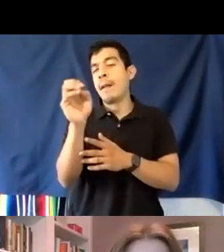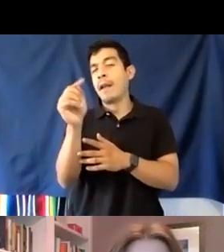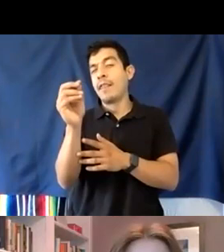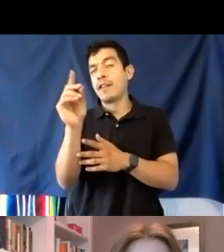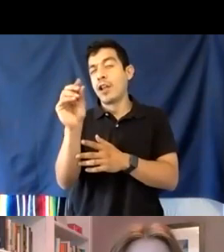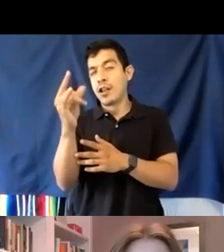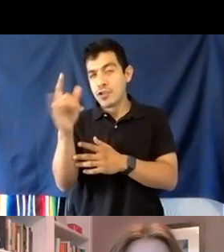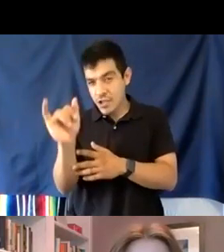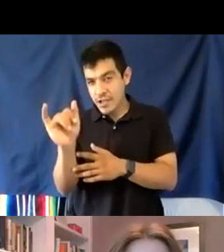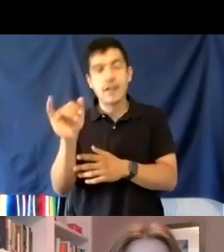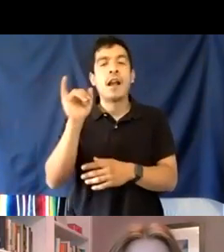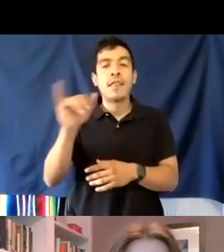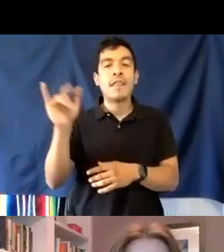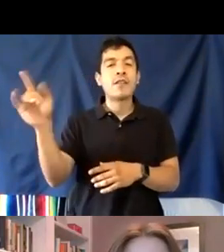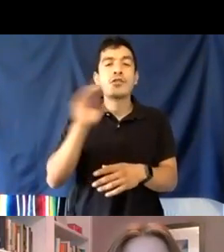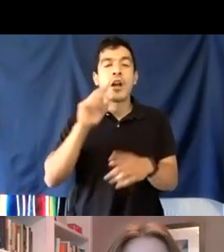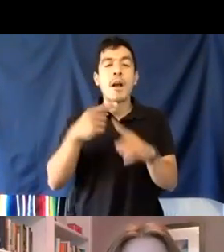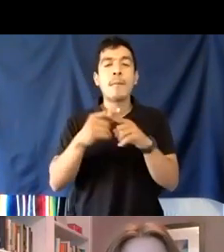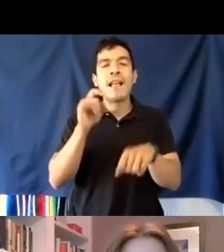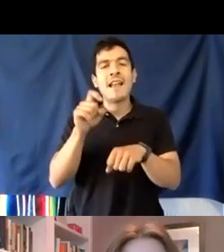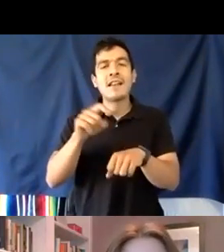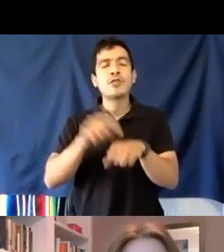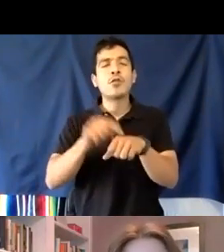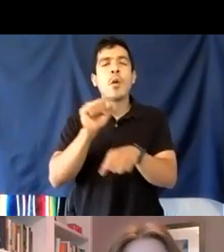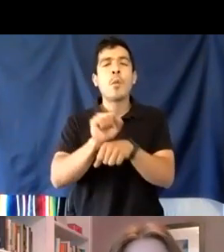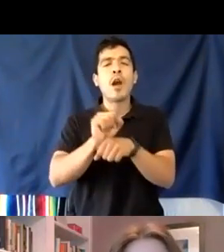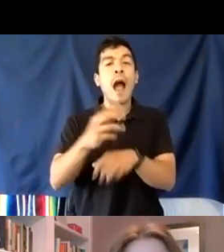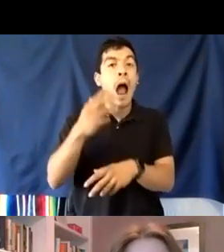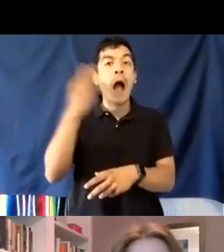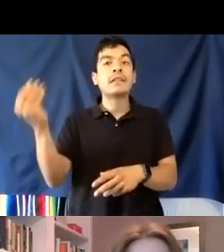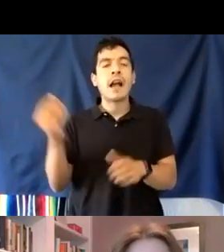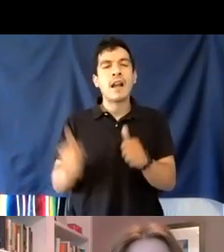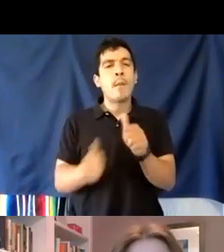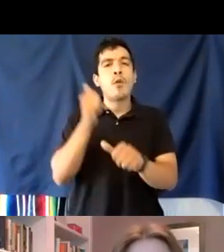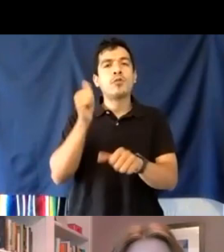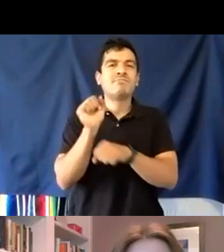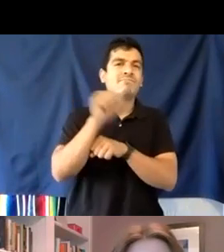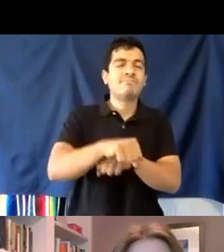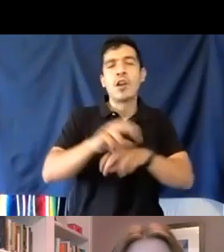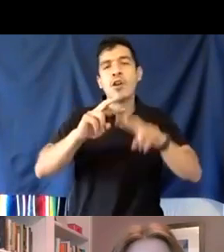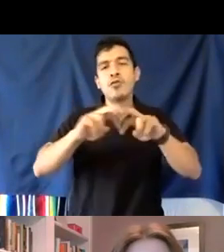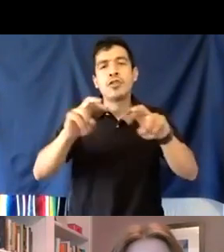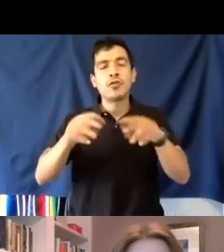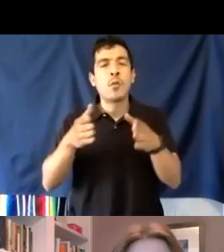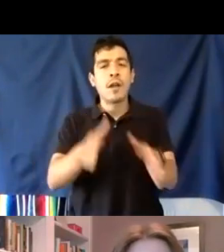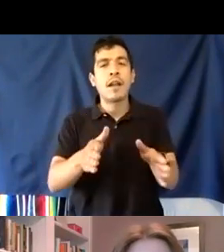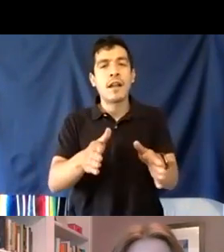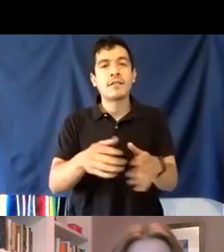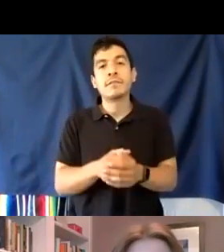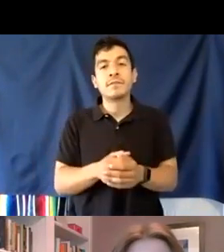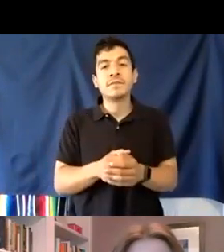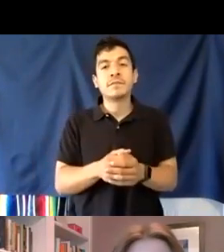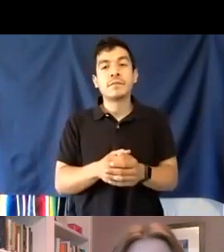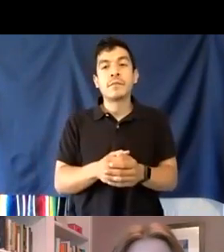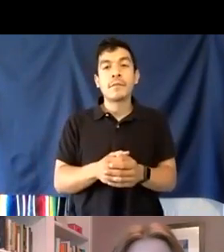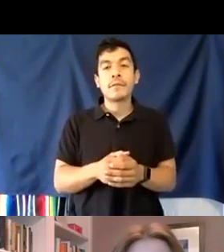to work outside of, you know, dominant research methods and paradigms. You know, she writes, you know, the implications for Indigenous research are clear